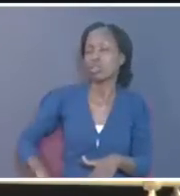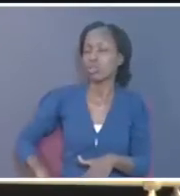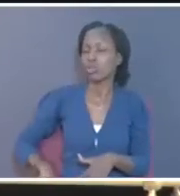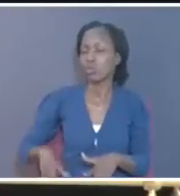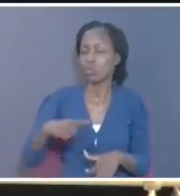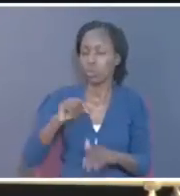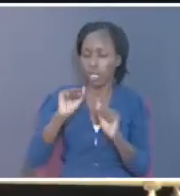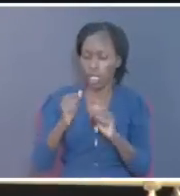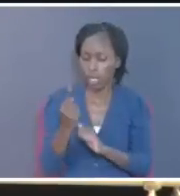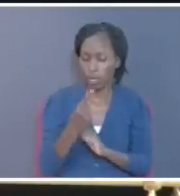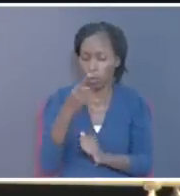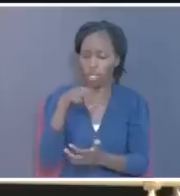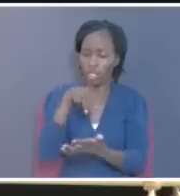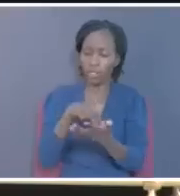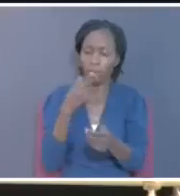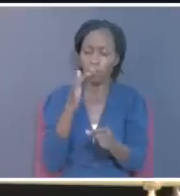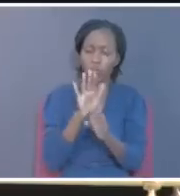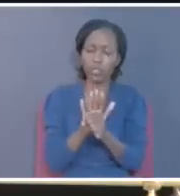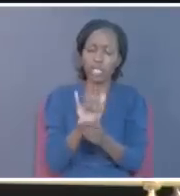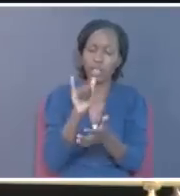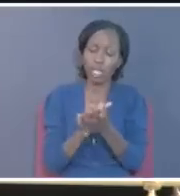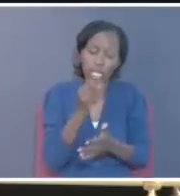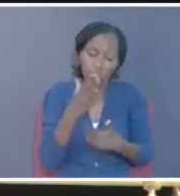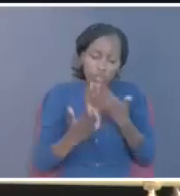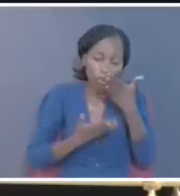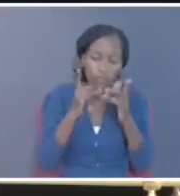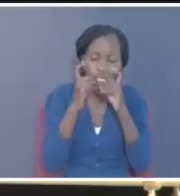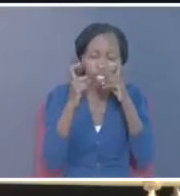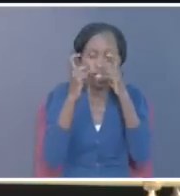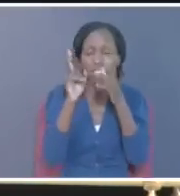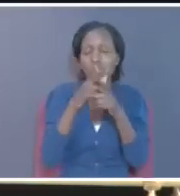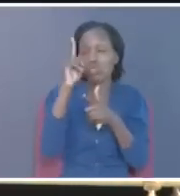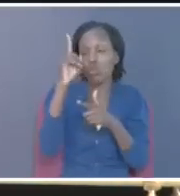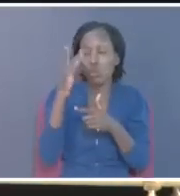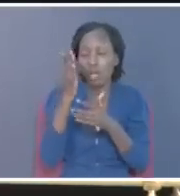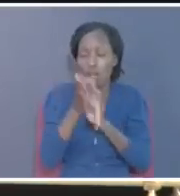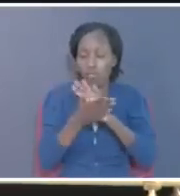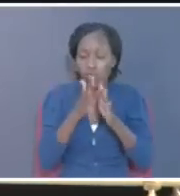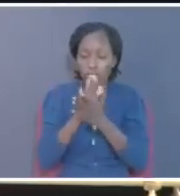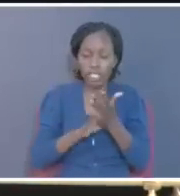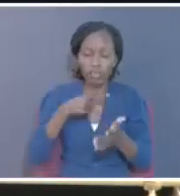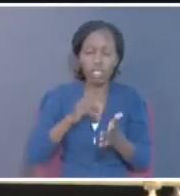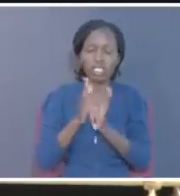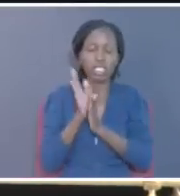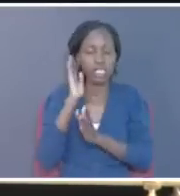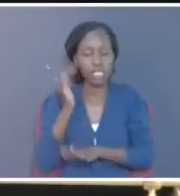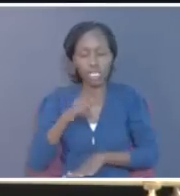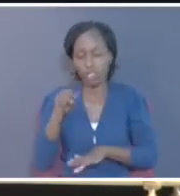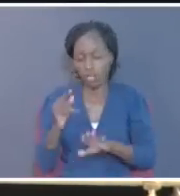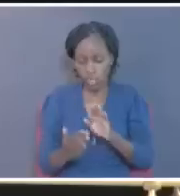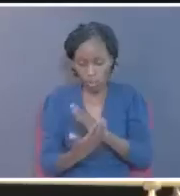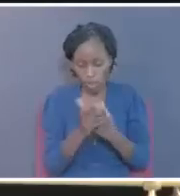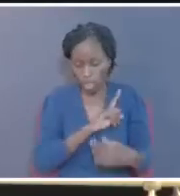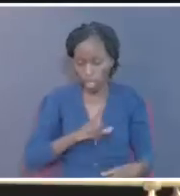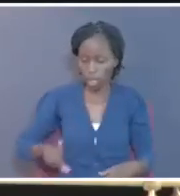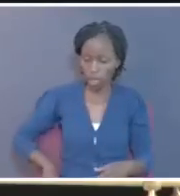can only stand on the promise that if we confess our sins, you will forgive us and hear us. So this morning, Father,